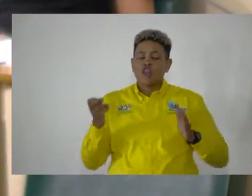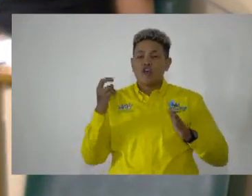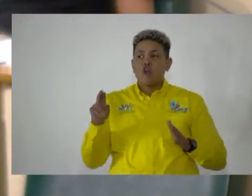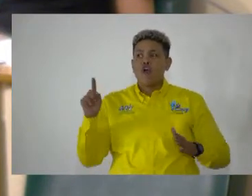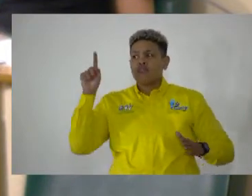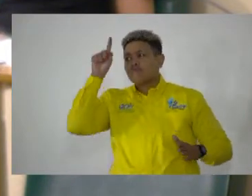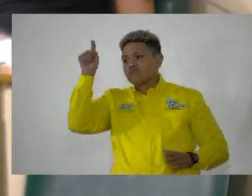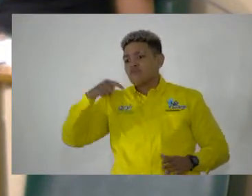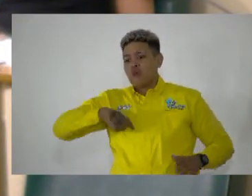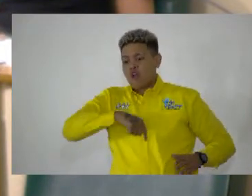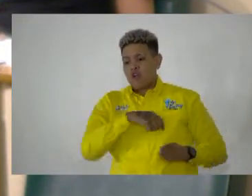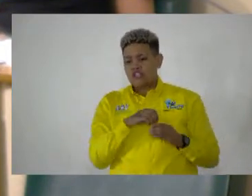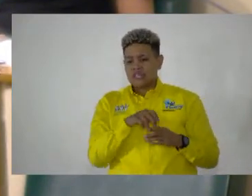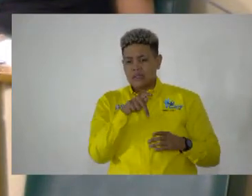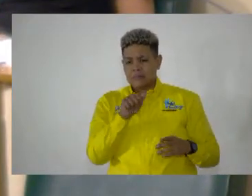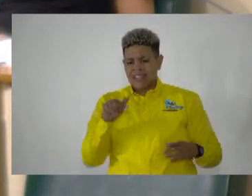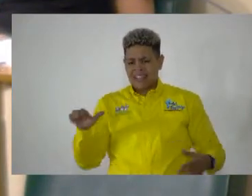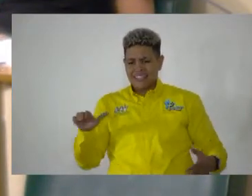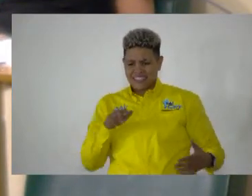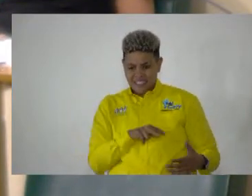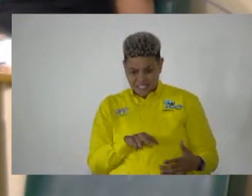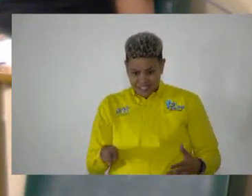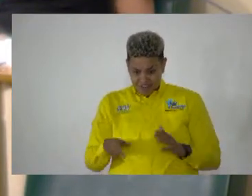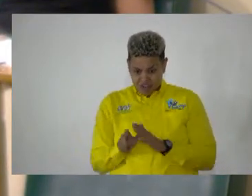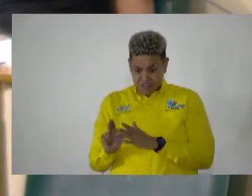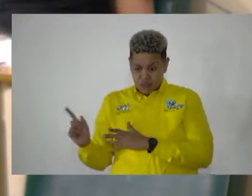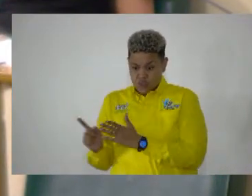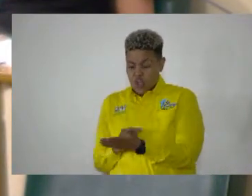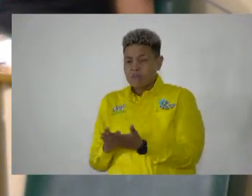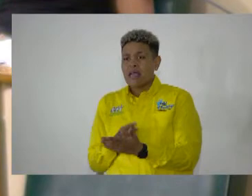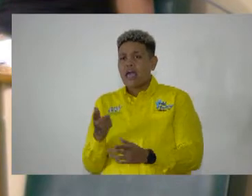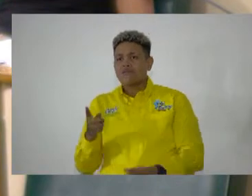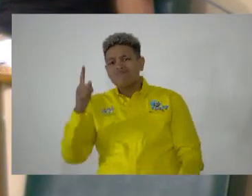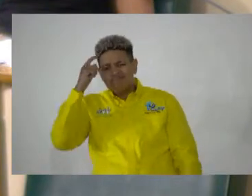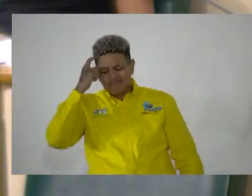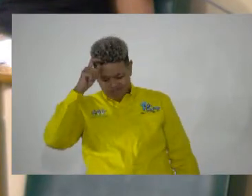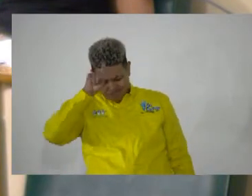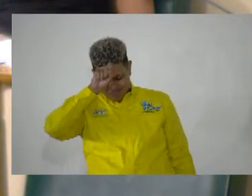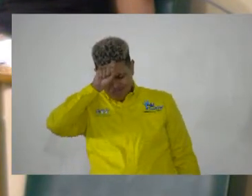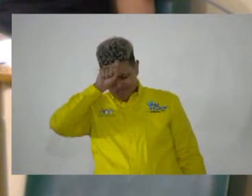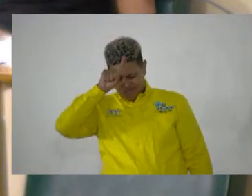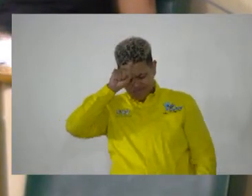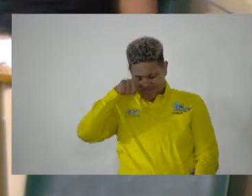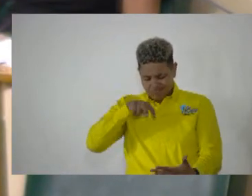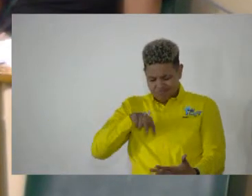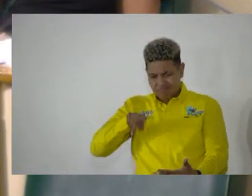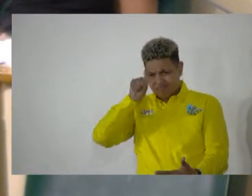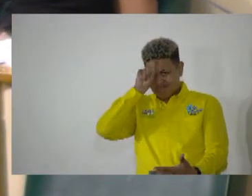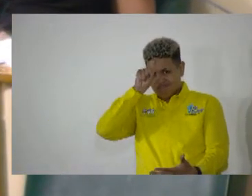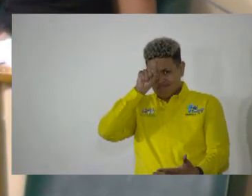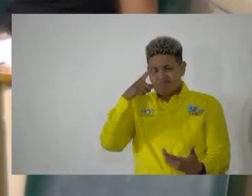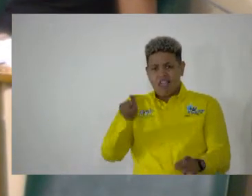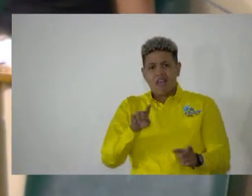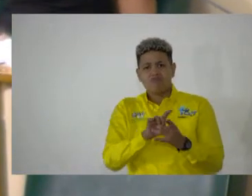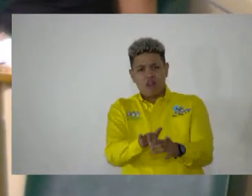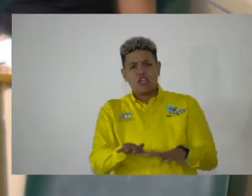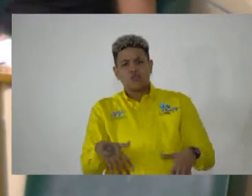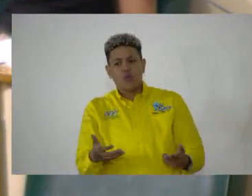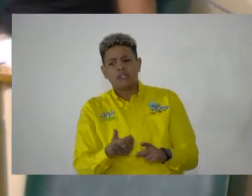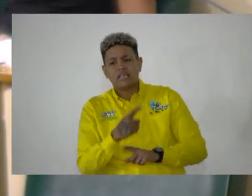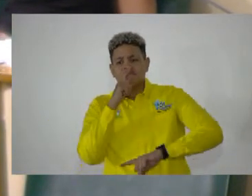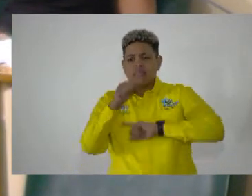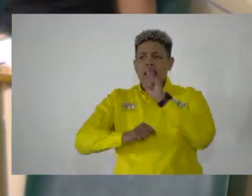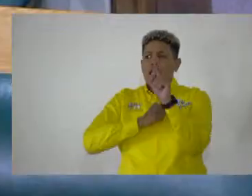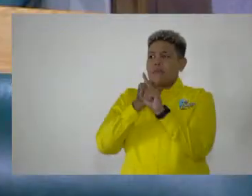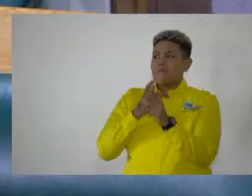even us in the PAAC, sometimes they raise questions about the impact